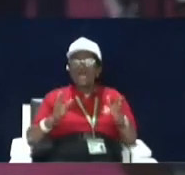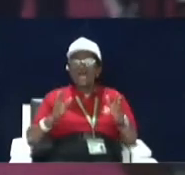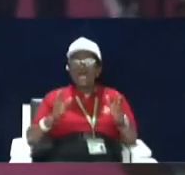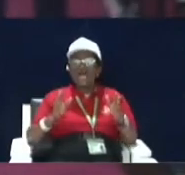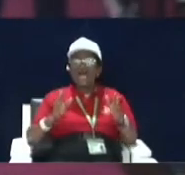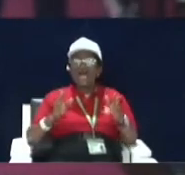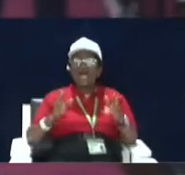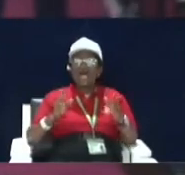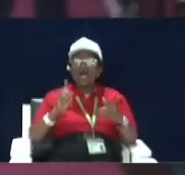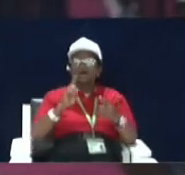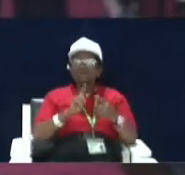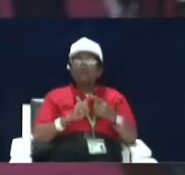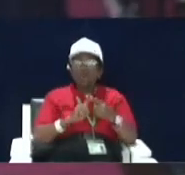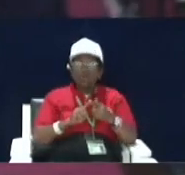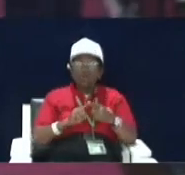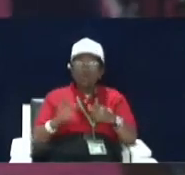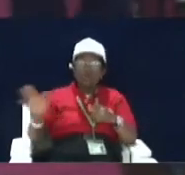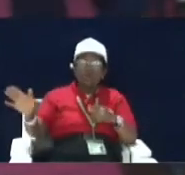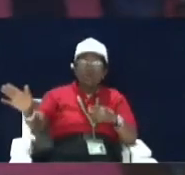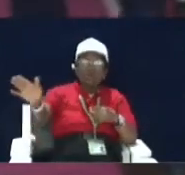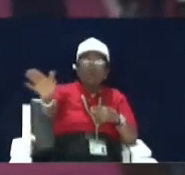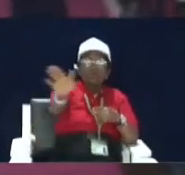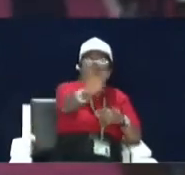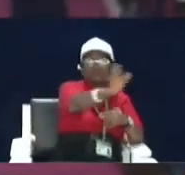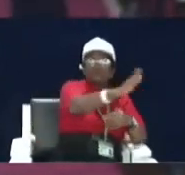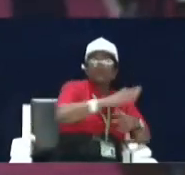to your family.